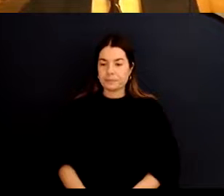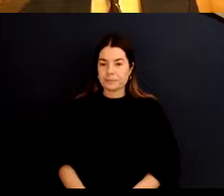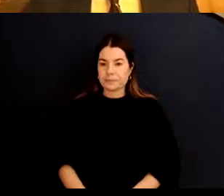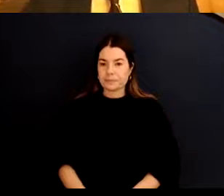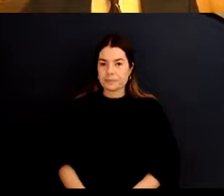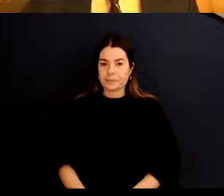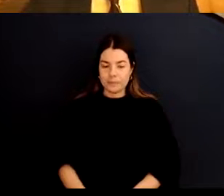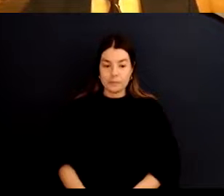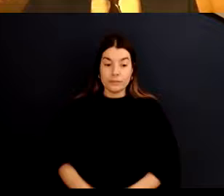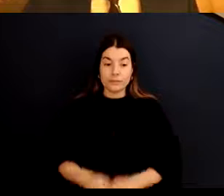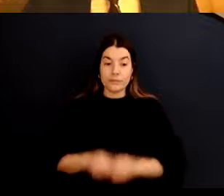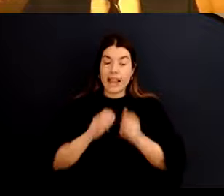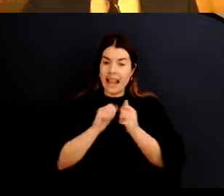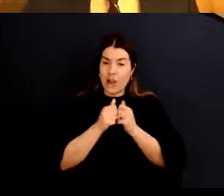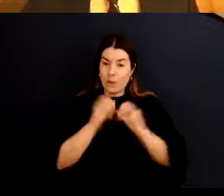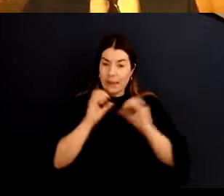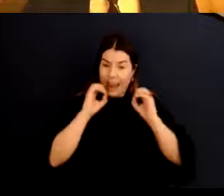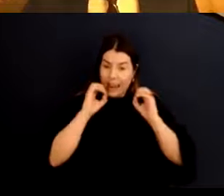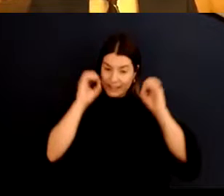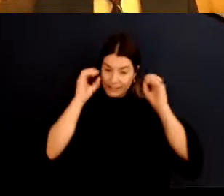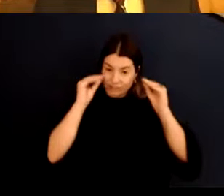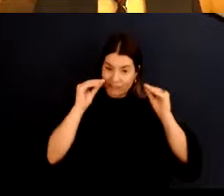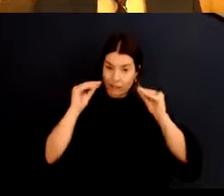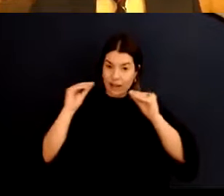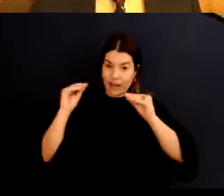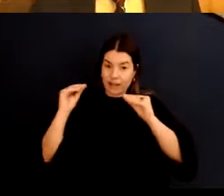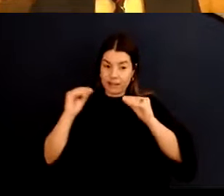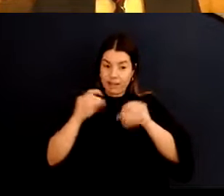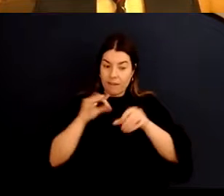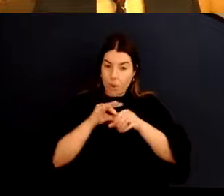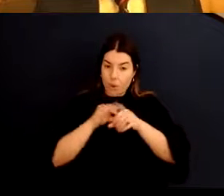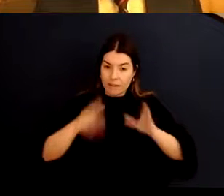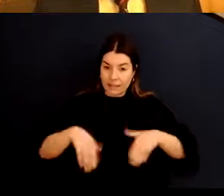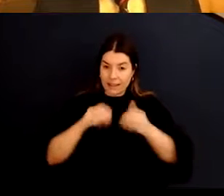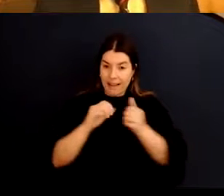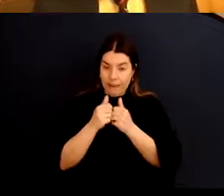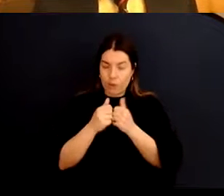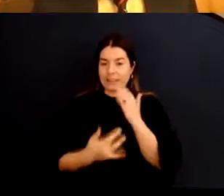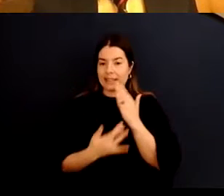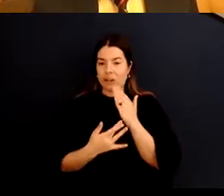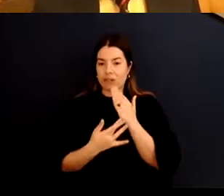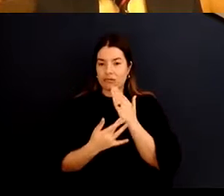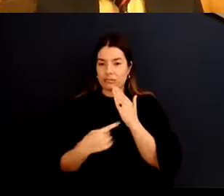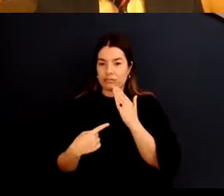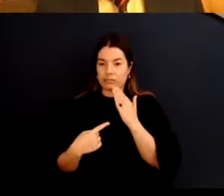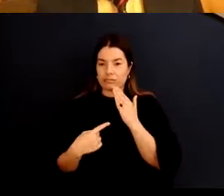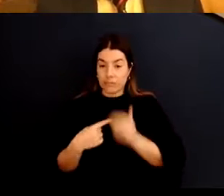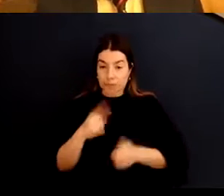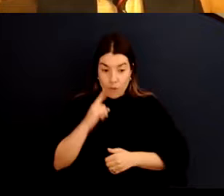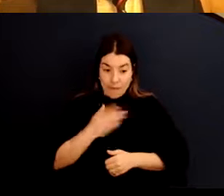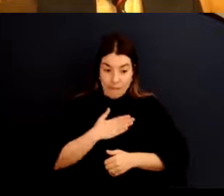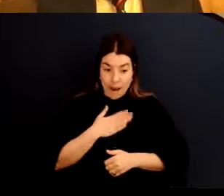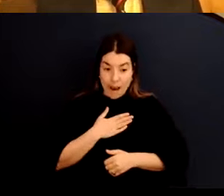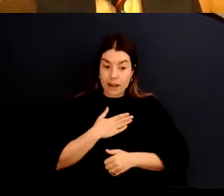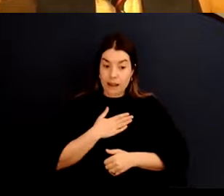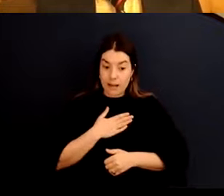How we educate the voters is pretty much through technology. I know for the campaign that I'm running, to be able to